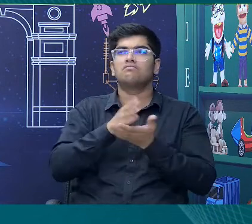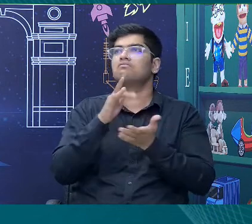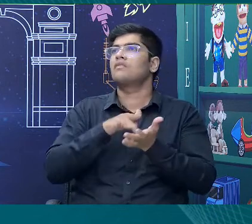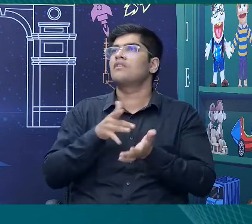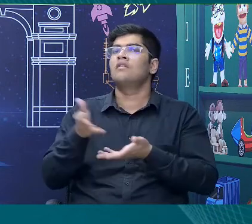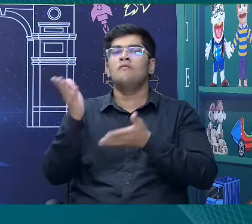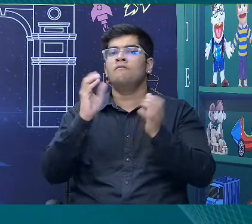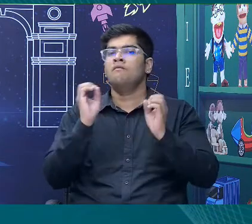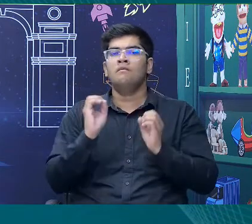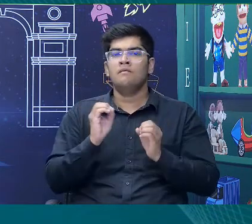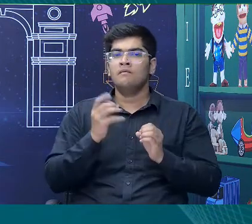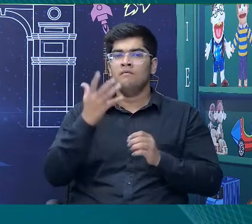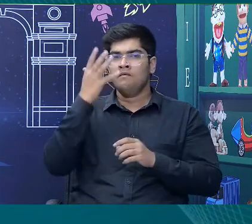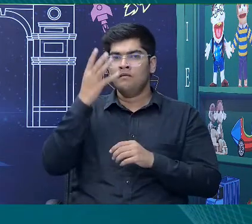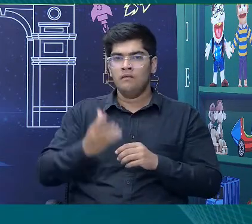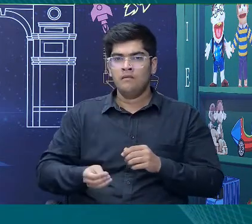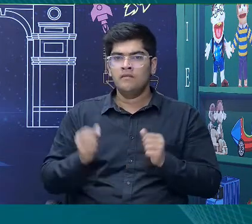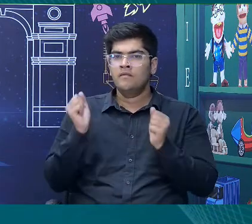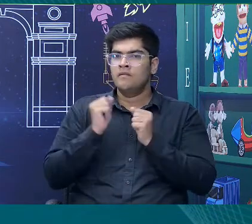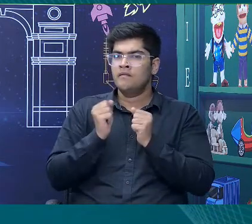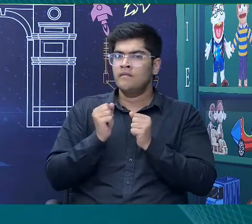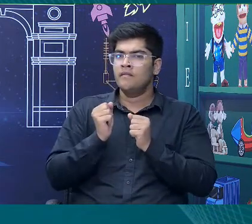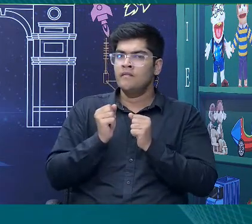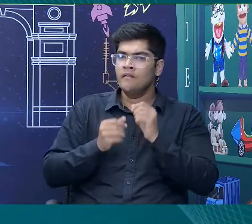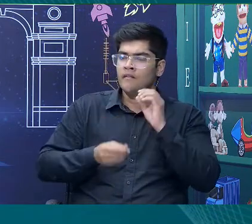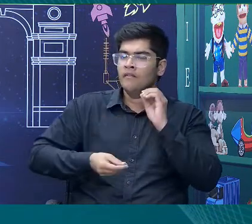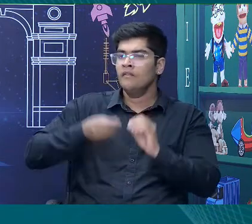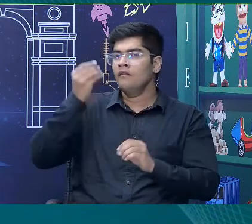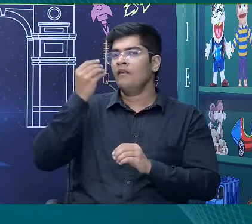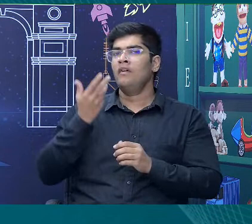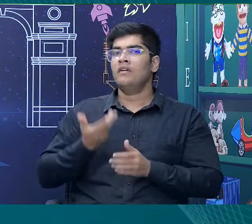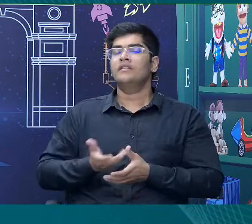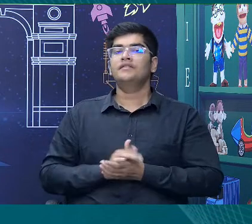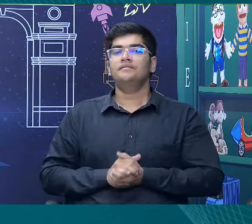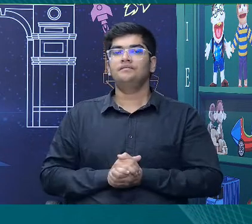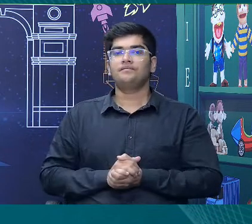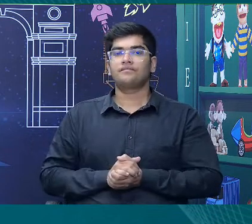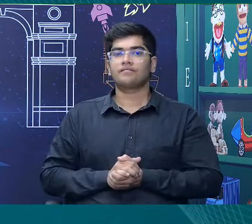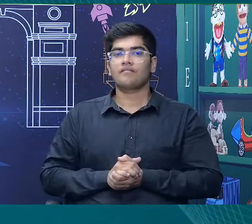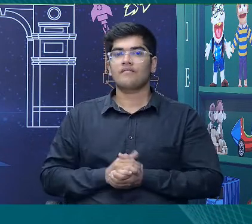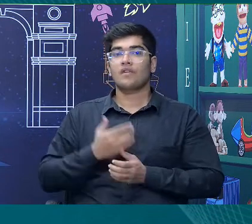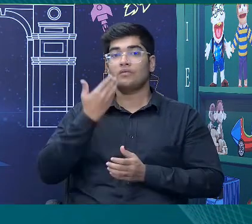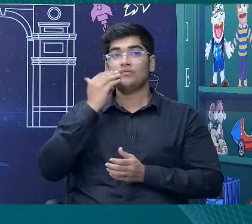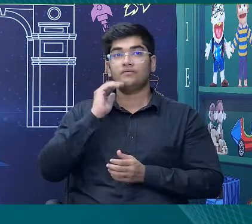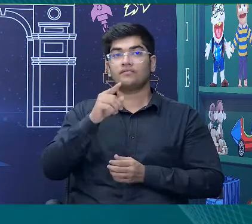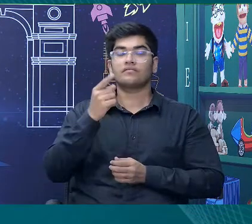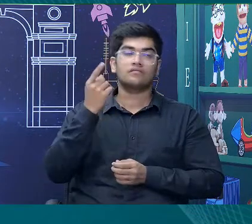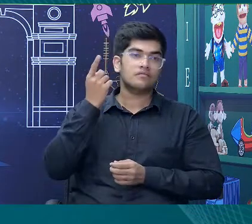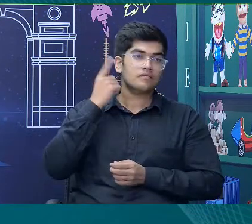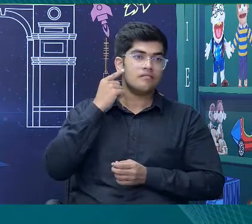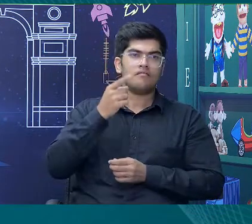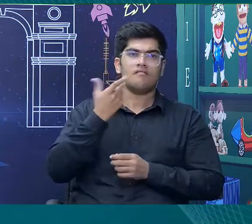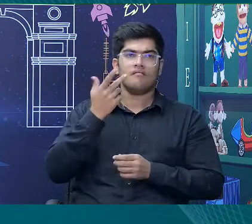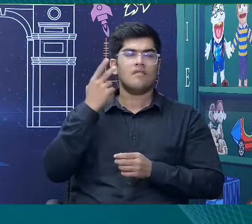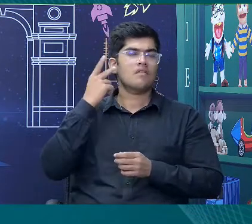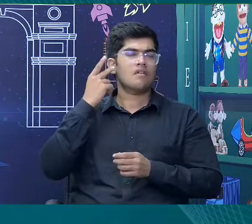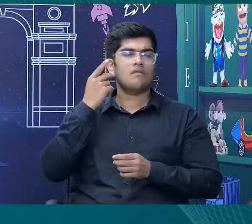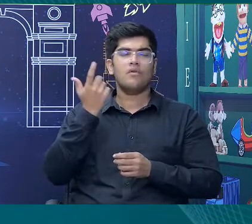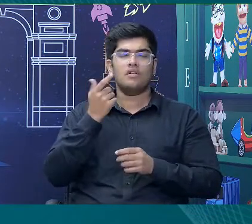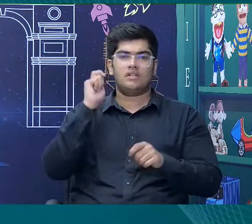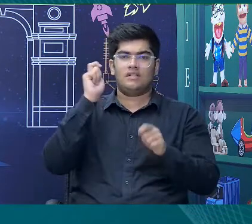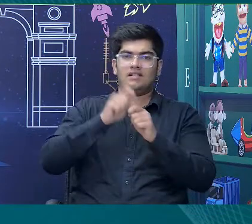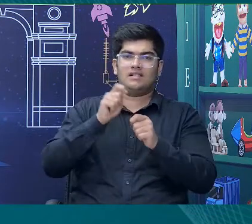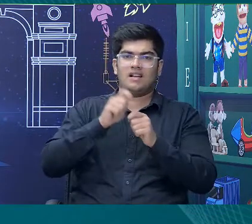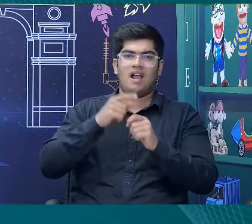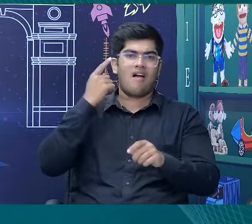was closing in upon him, and he was really despairing when he heard hammer strokes from a nearby iron